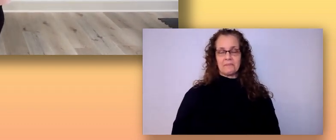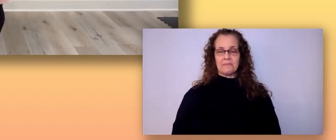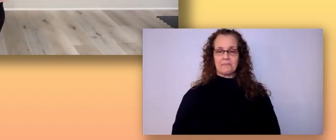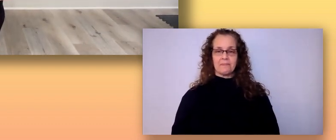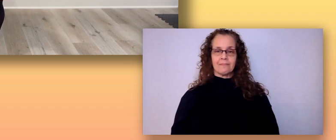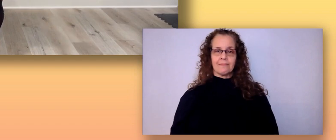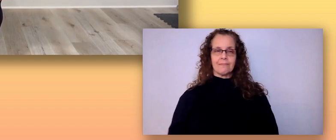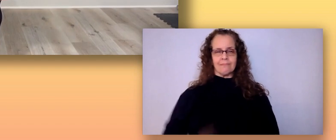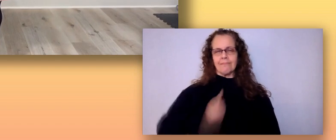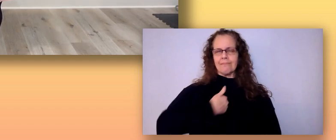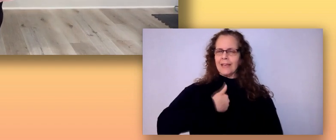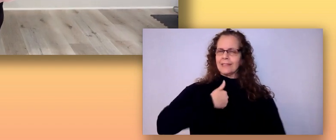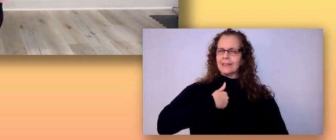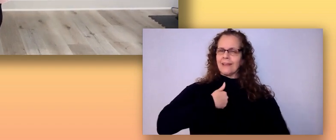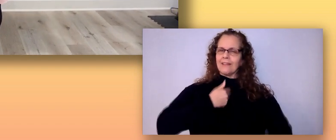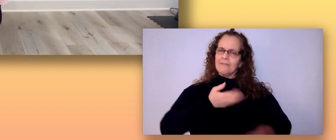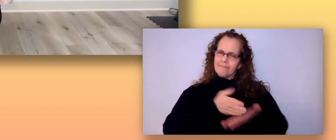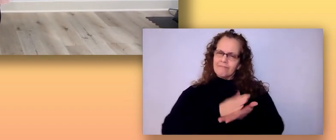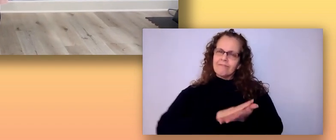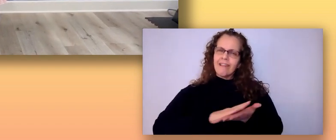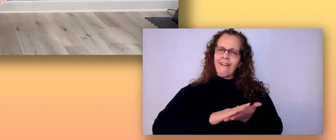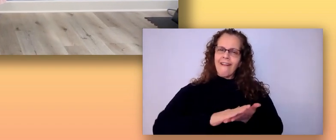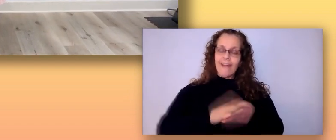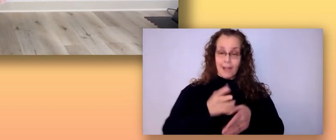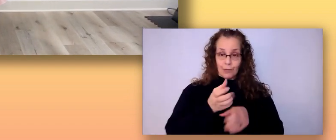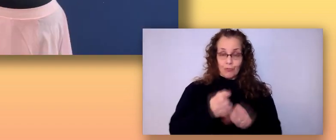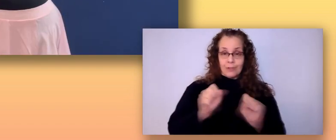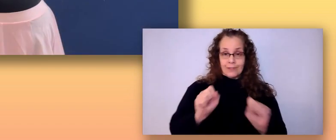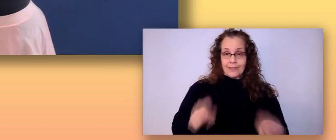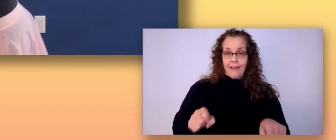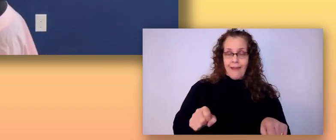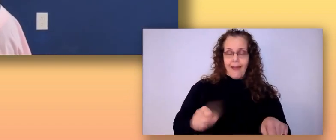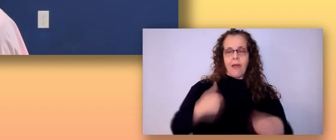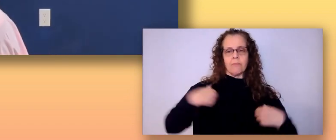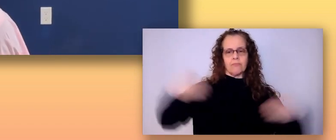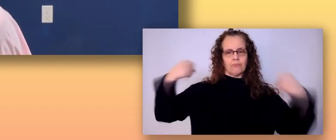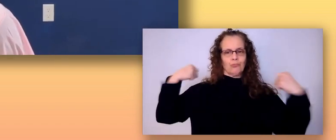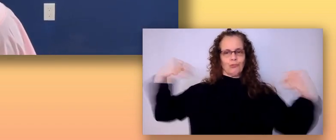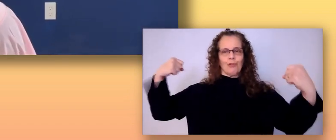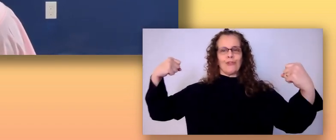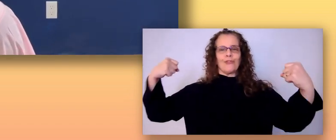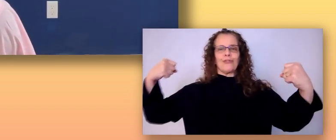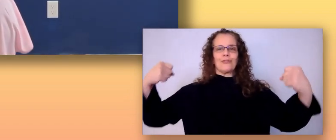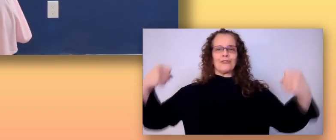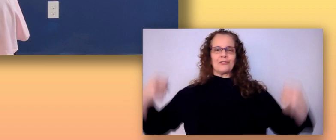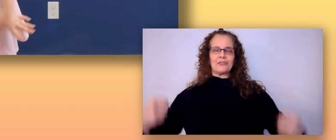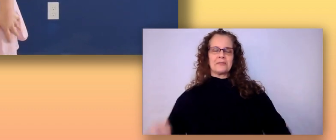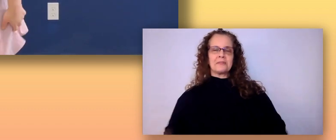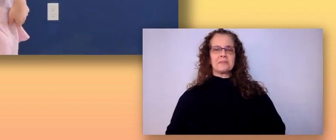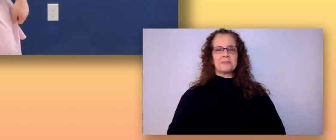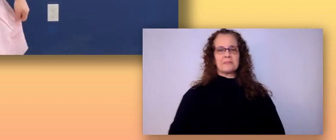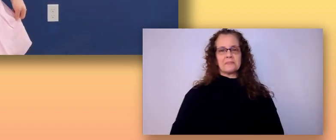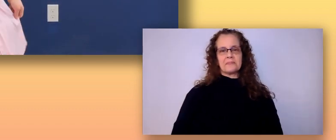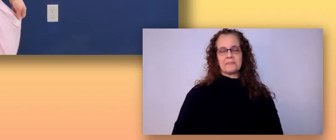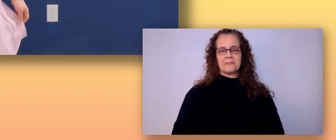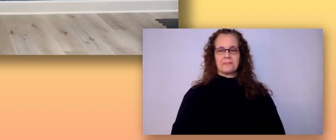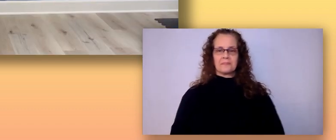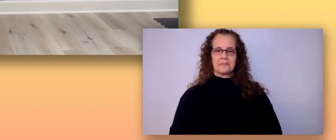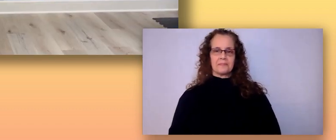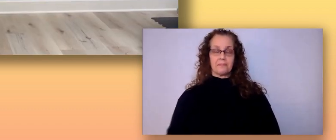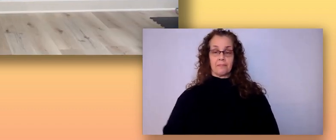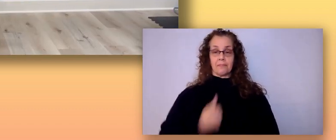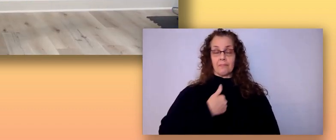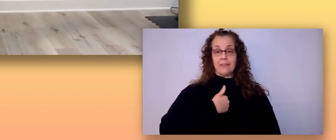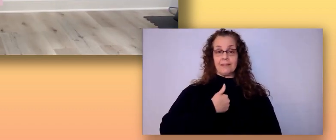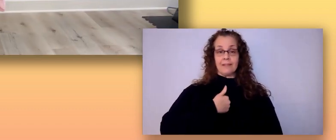I am kind, honest, trustworthy. I am strong. I'm a